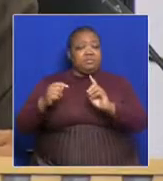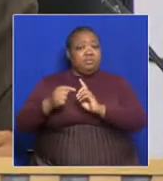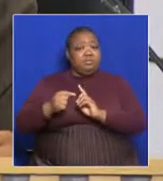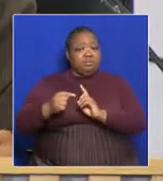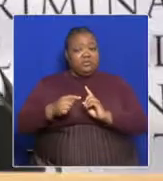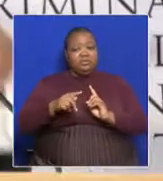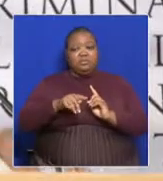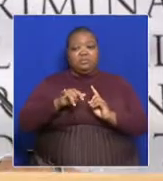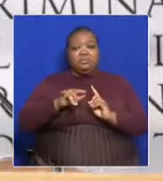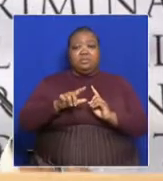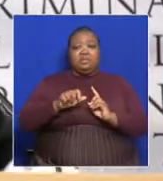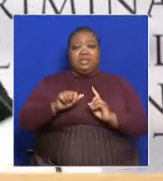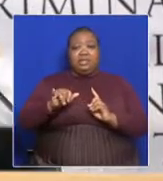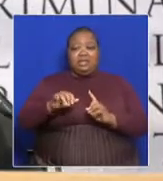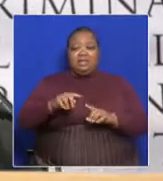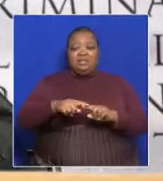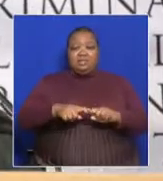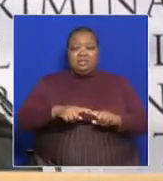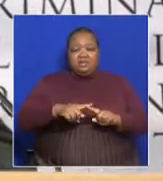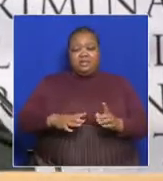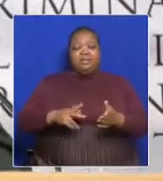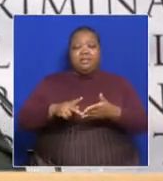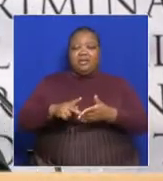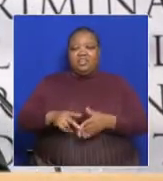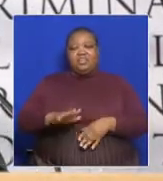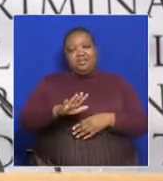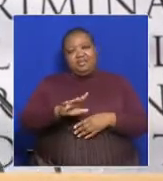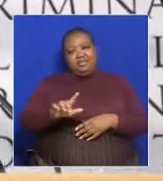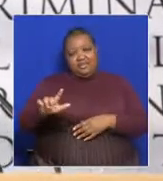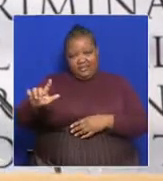go to page 577.